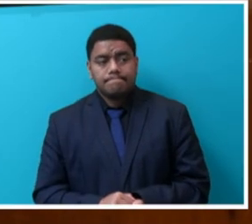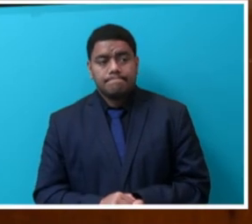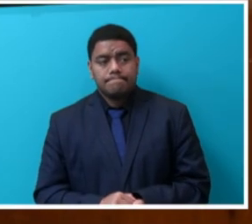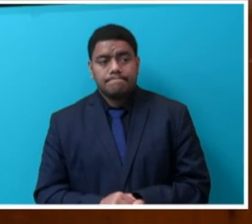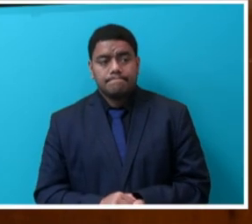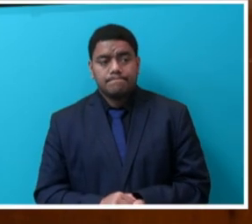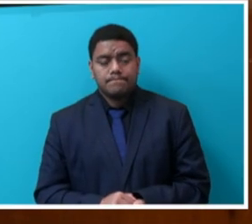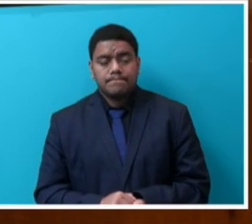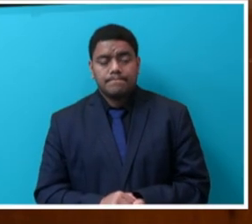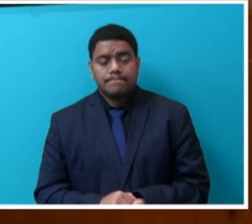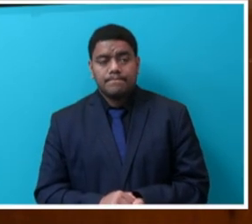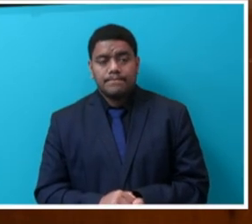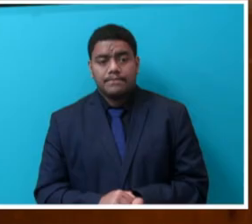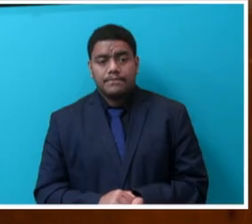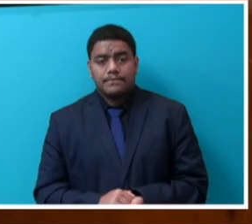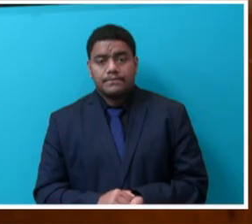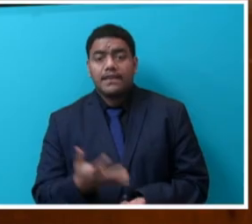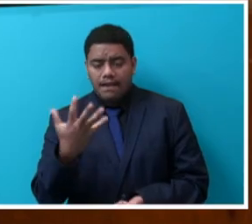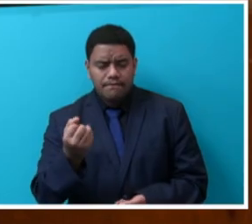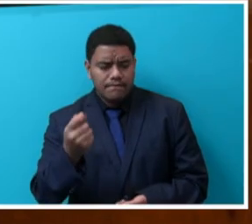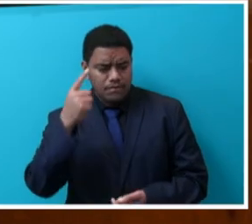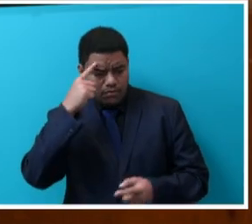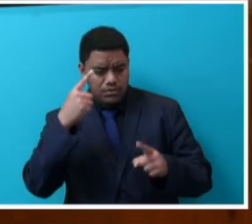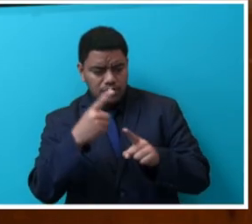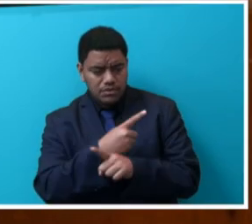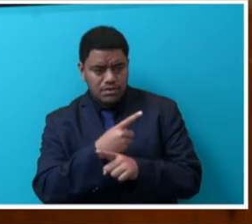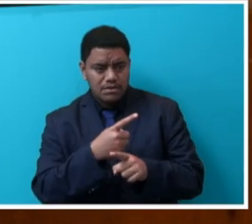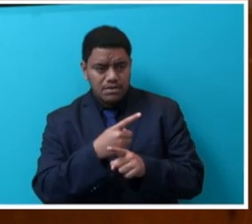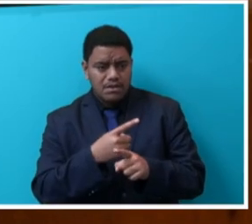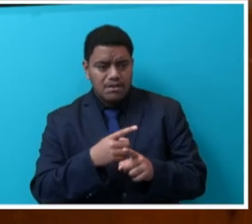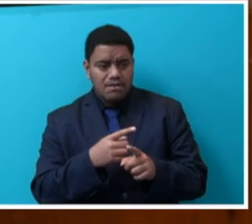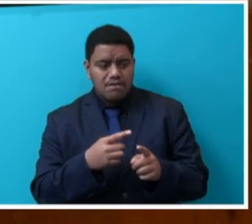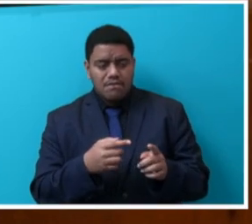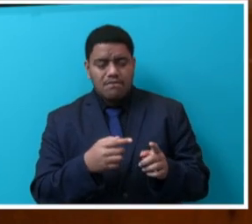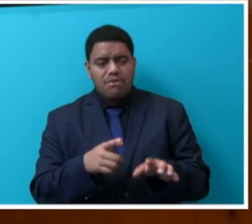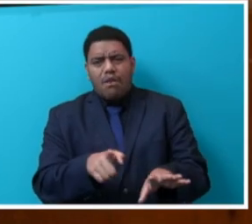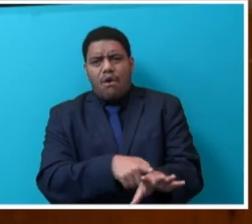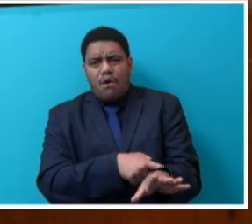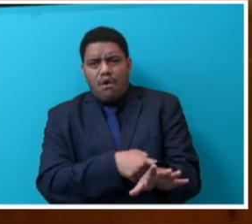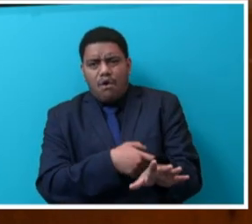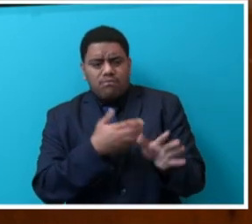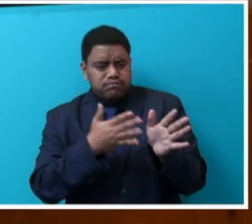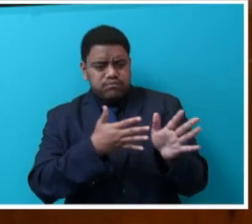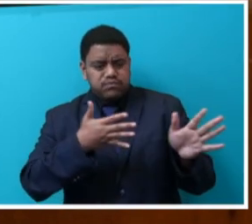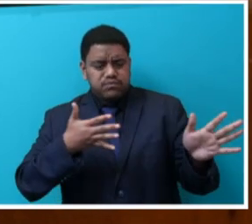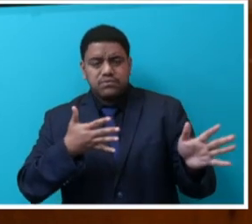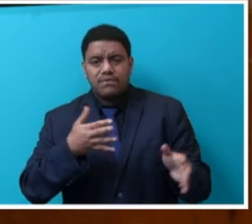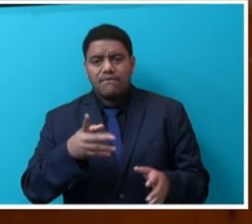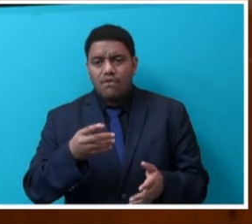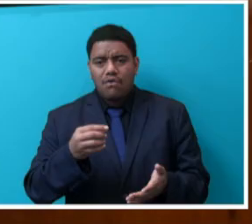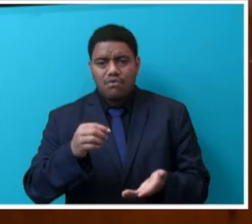There have been concerns about long queues during card upgrades. Vodafone began the